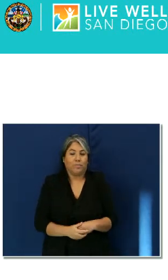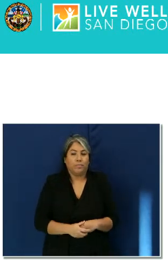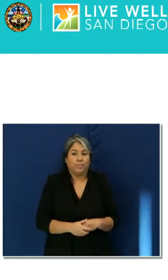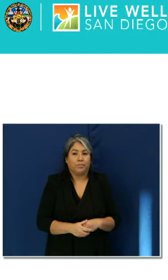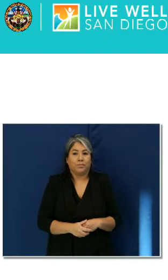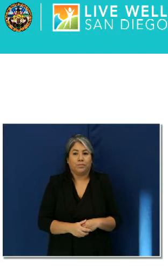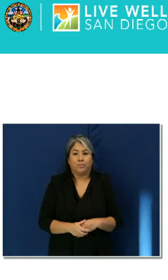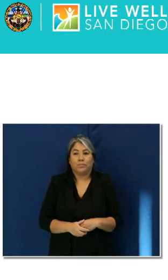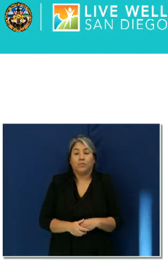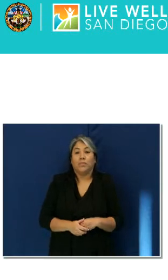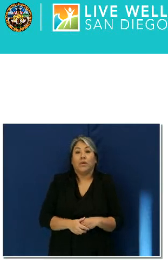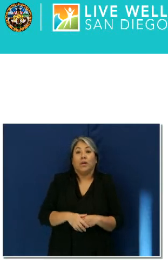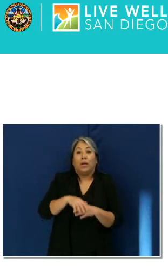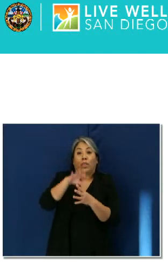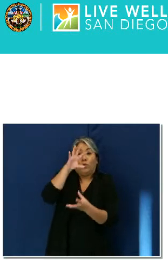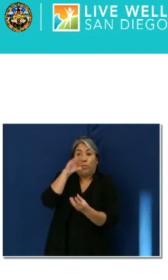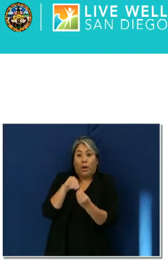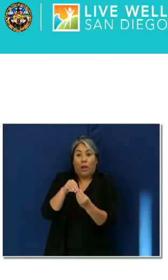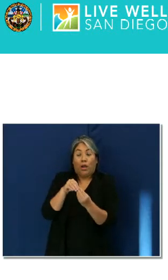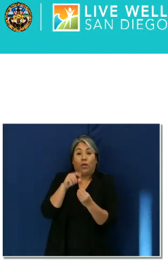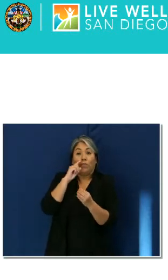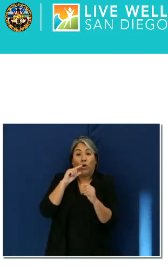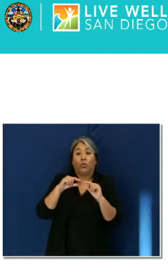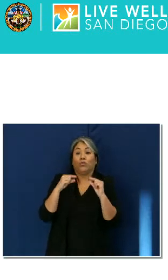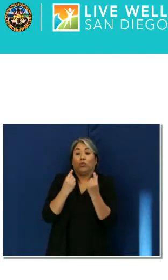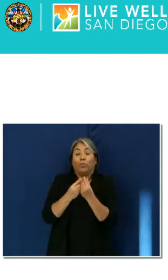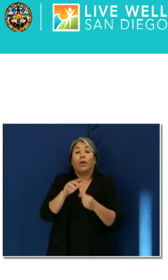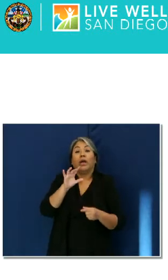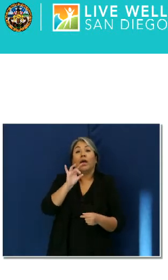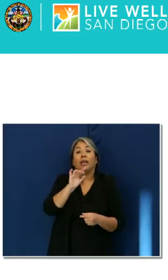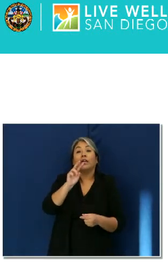The total amount for this group is